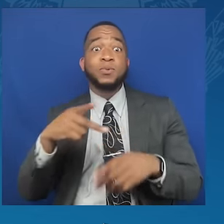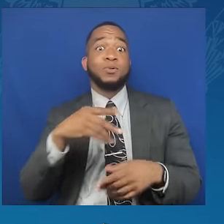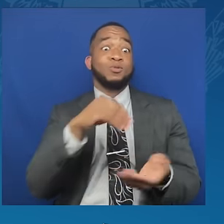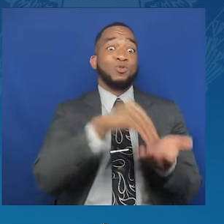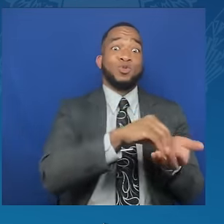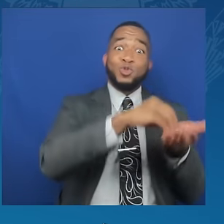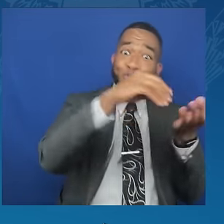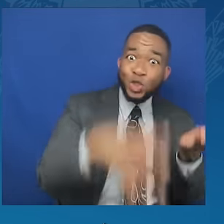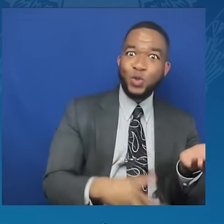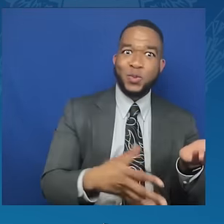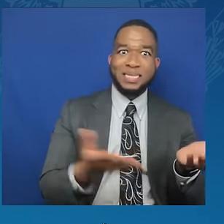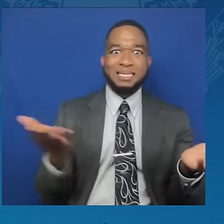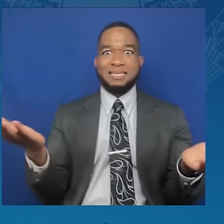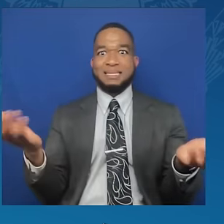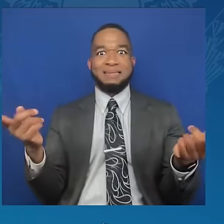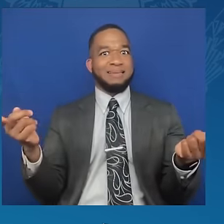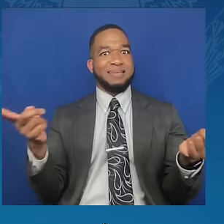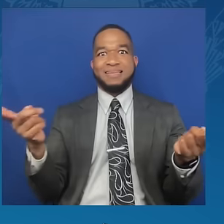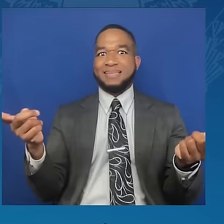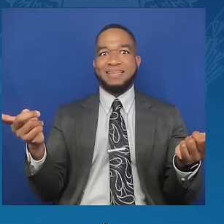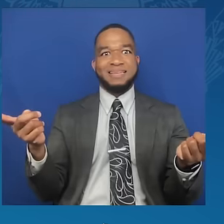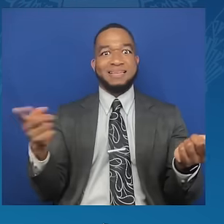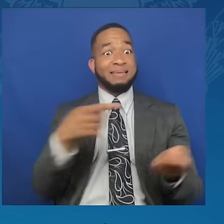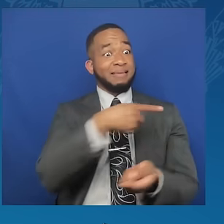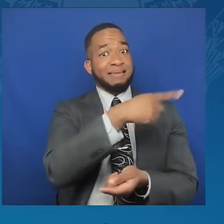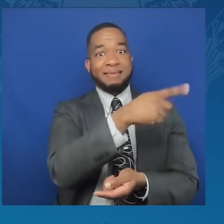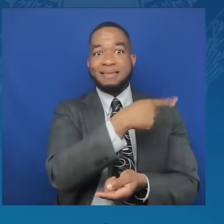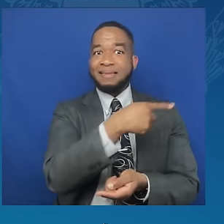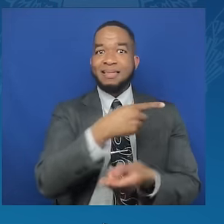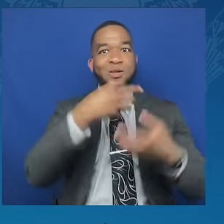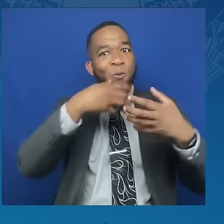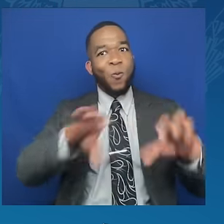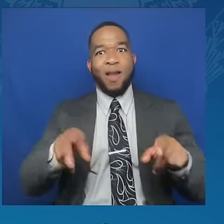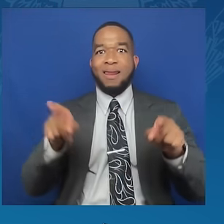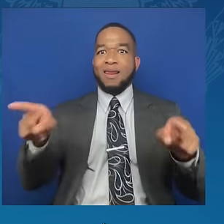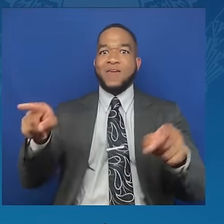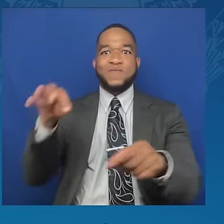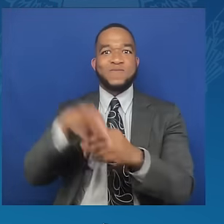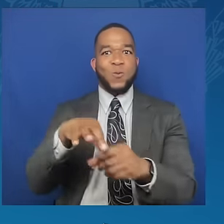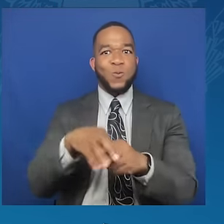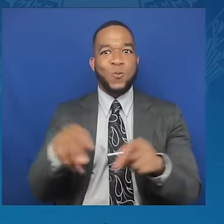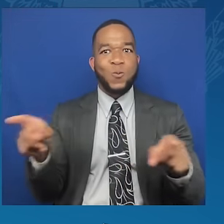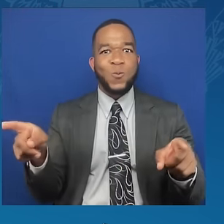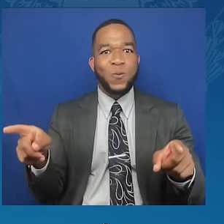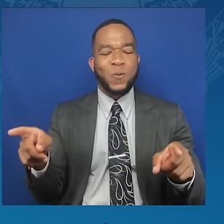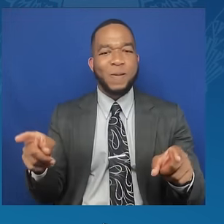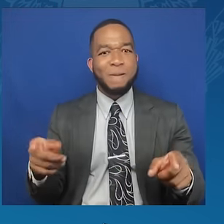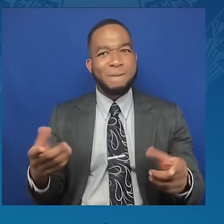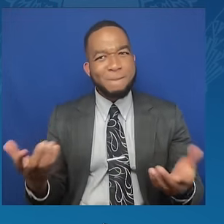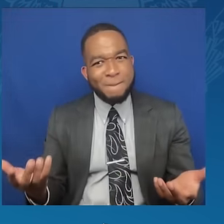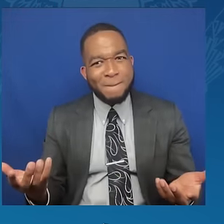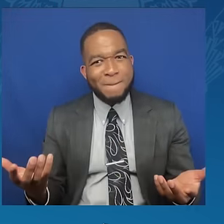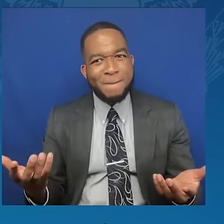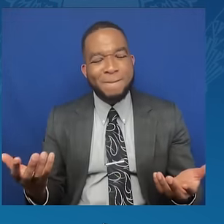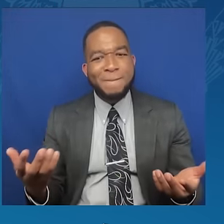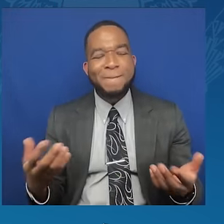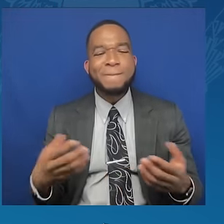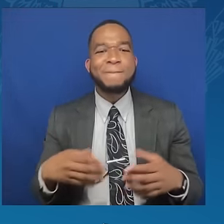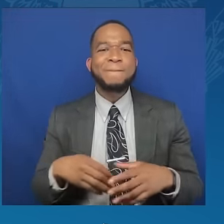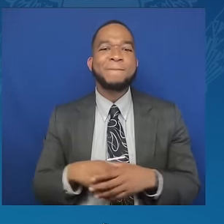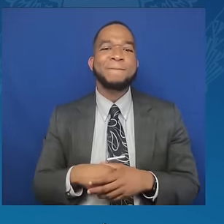A lived experience that during the height of their reproductive years, the highest court in our land, the Court of